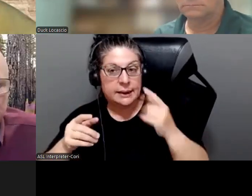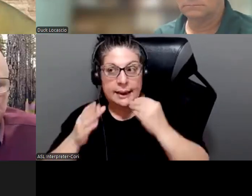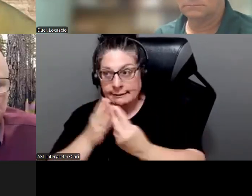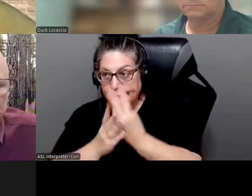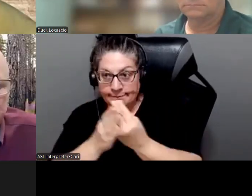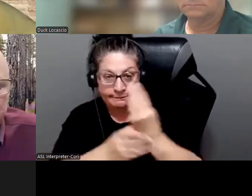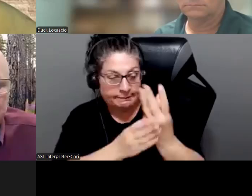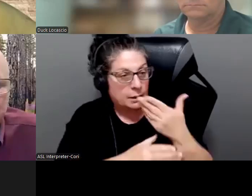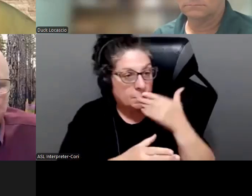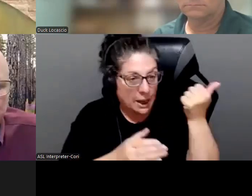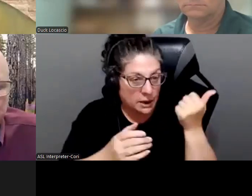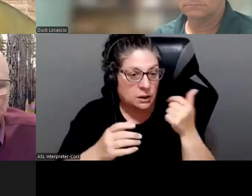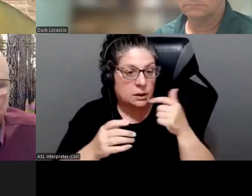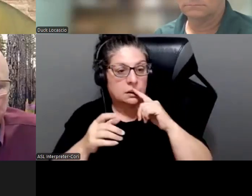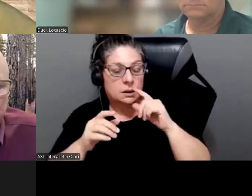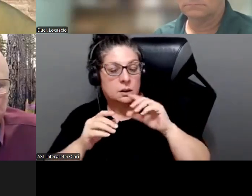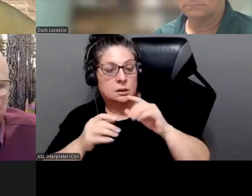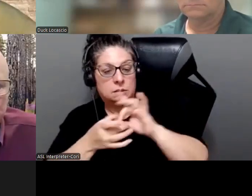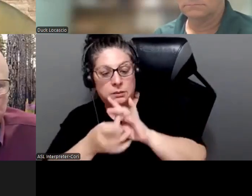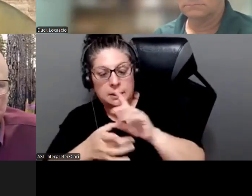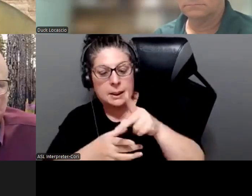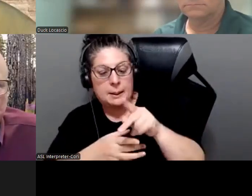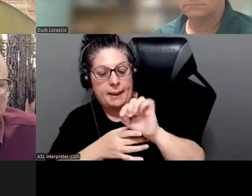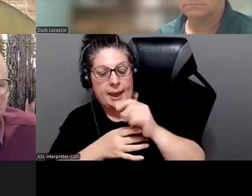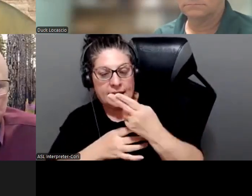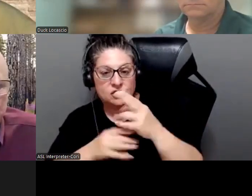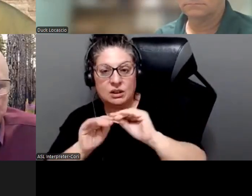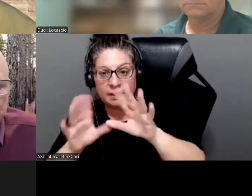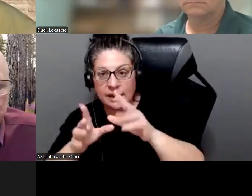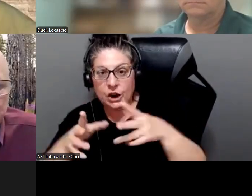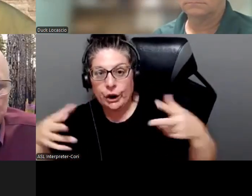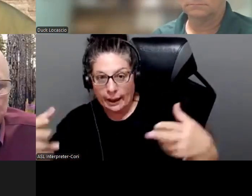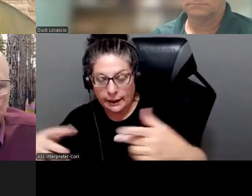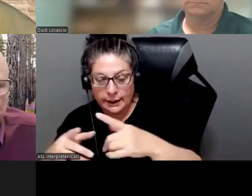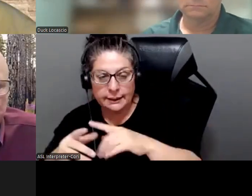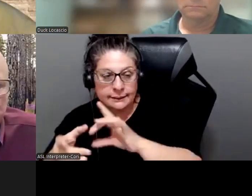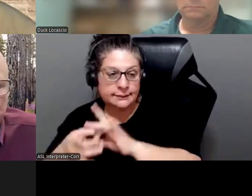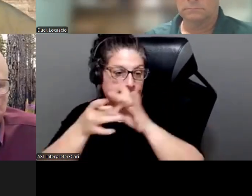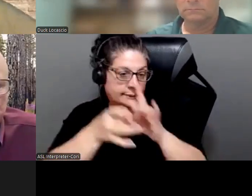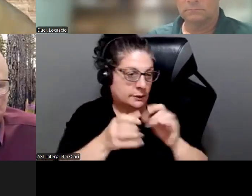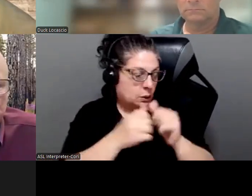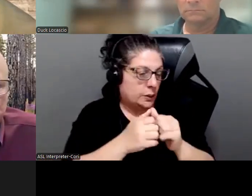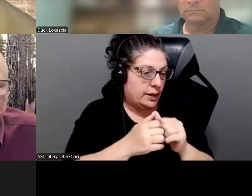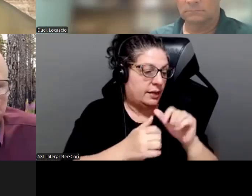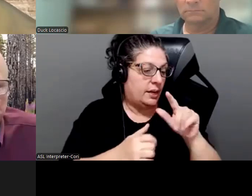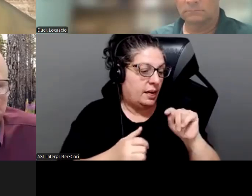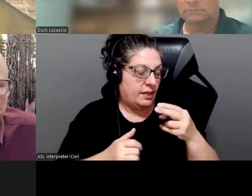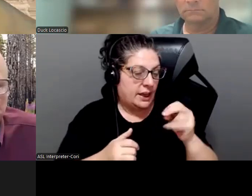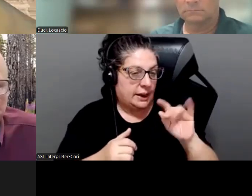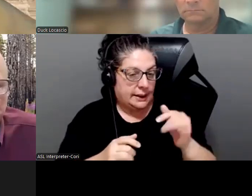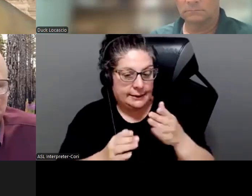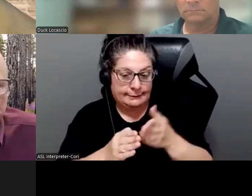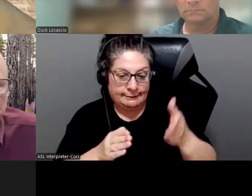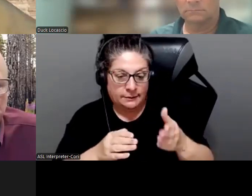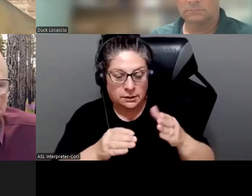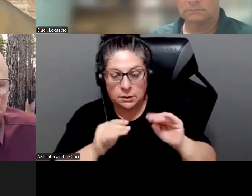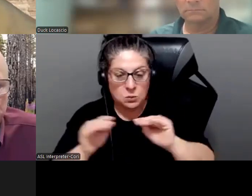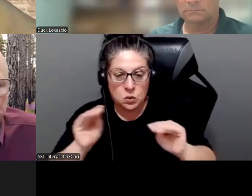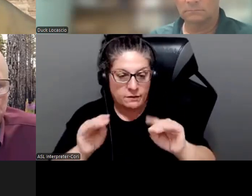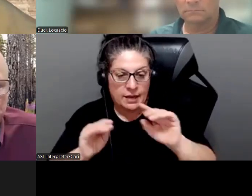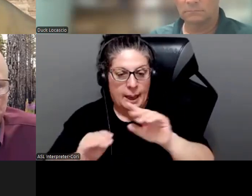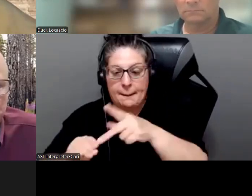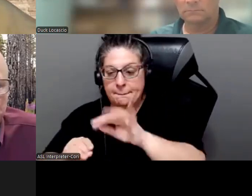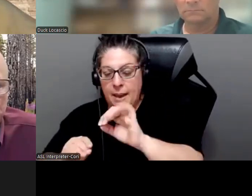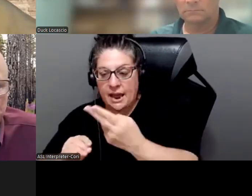focusing on patch clear cutting. So combining patch clear cutting with adjacent thinnings and being able to move that patch clear